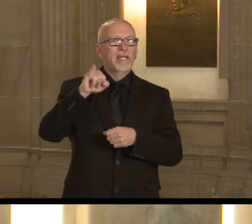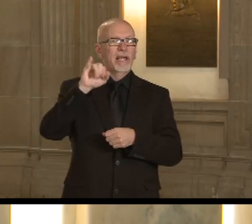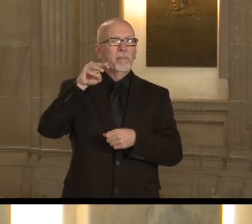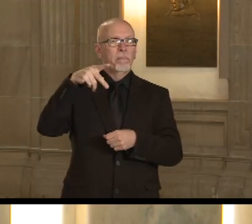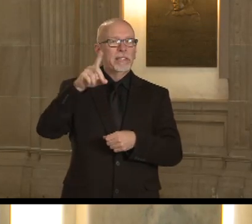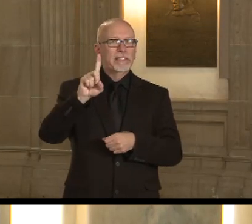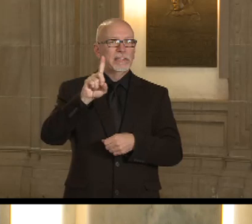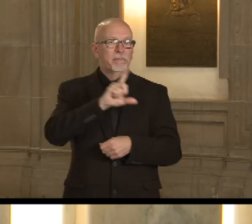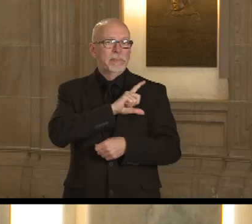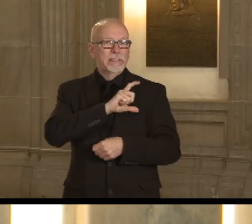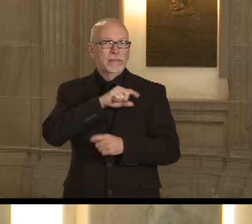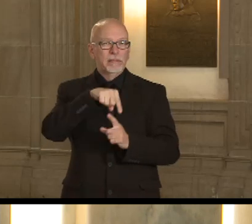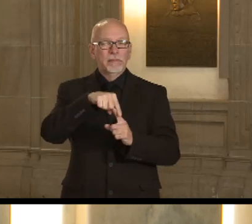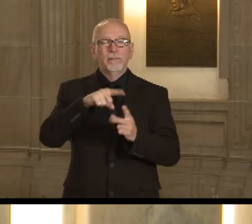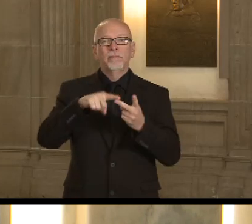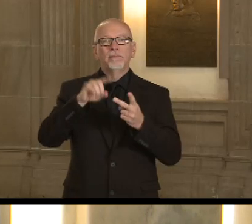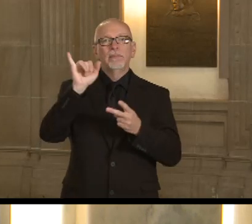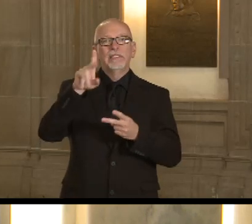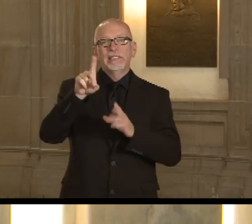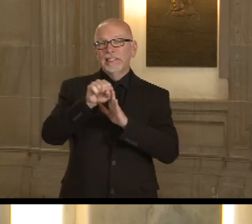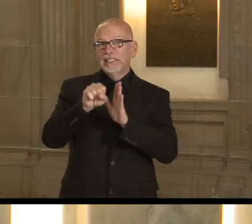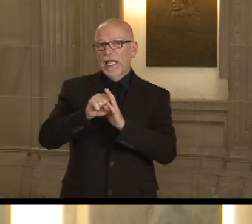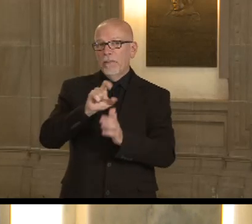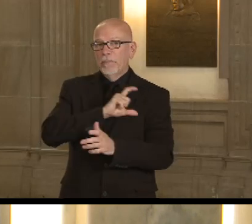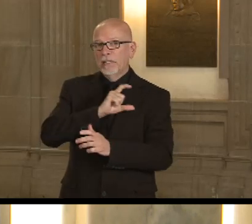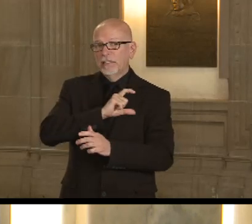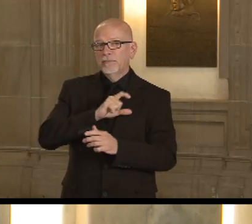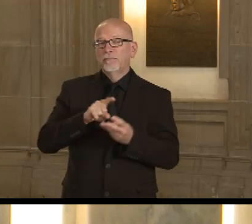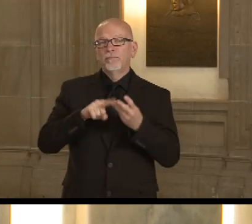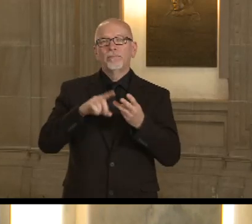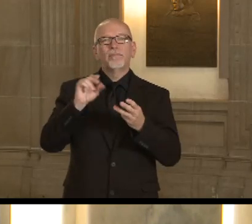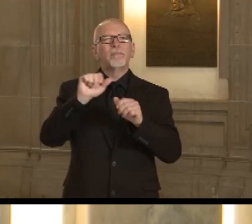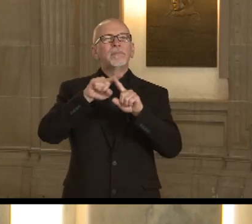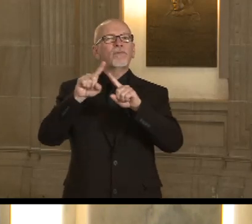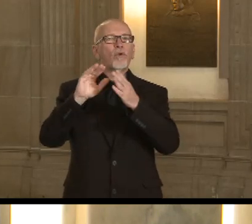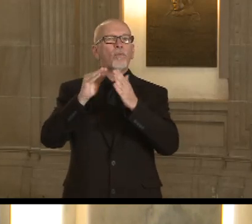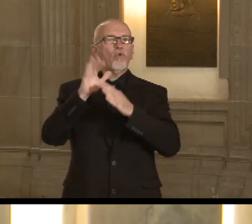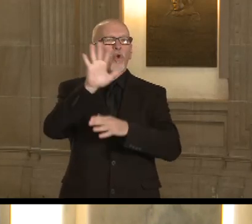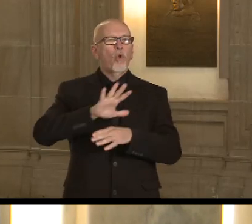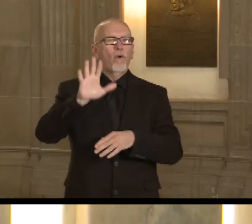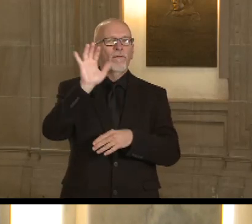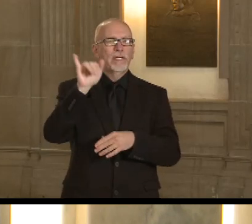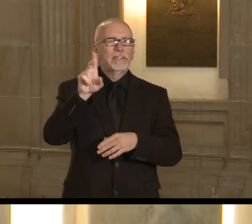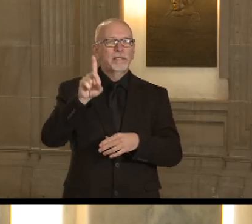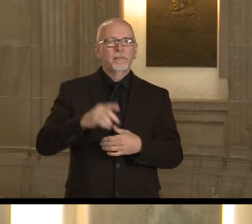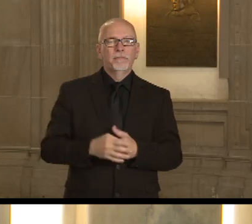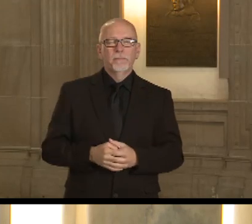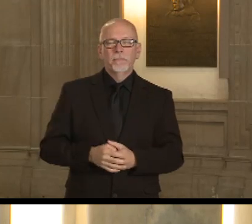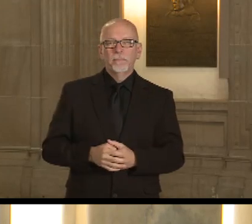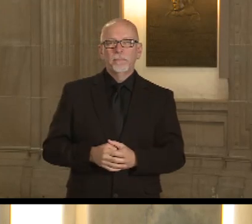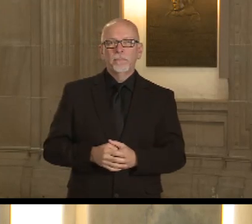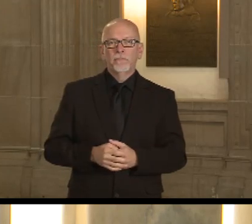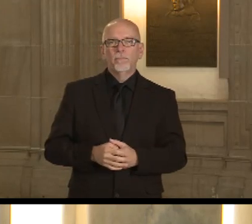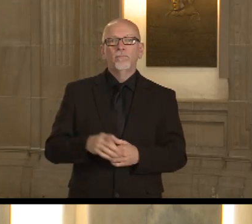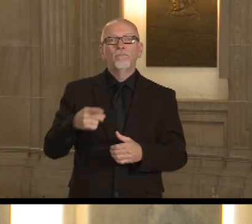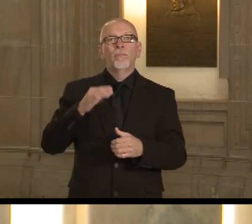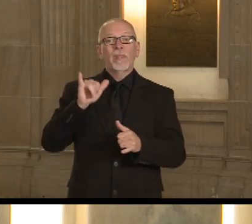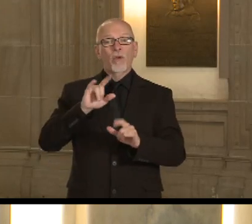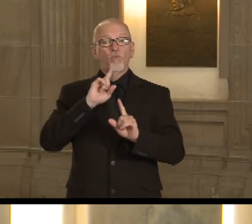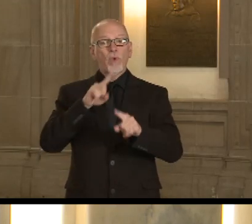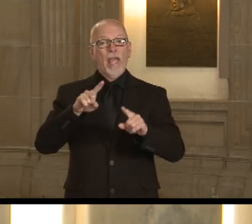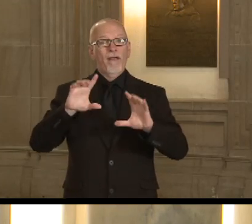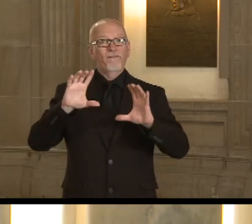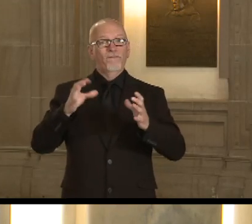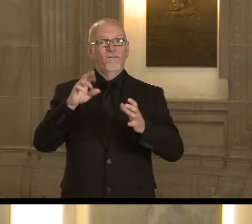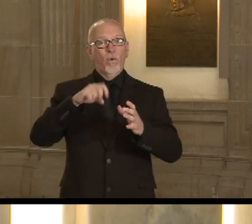Police Department, the Indiana State Police, and communities throughout Indiana. The Reactionary Force is